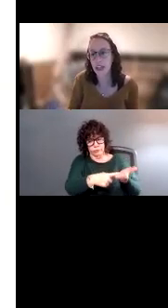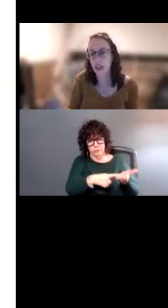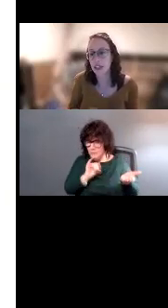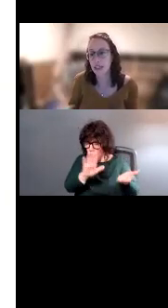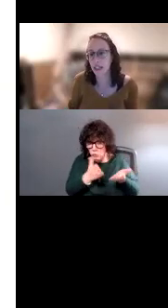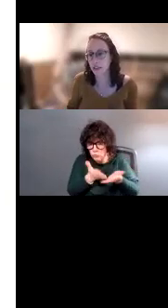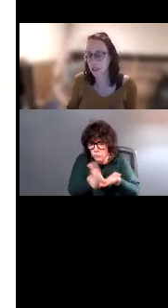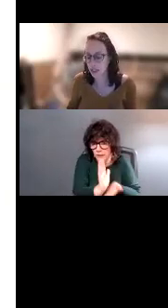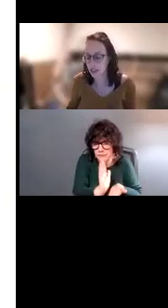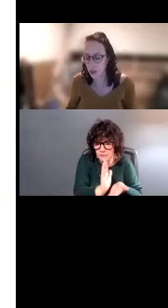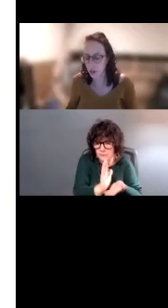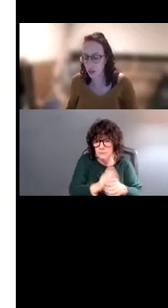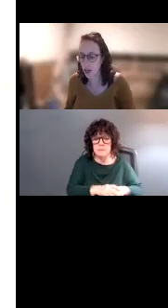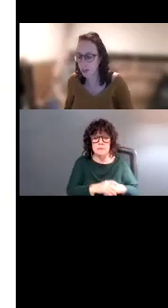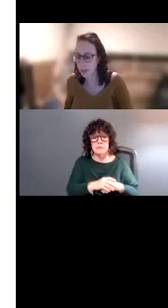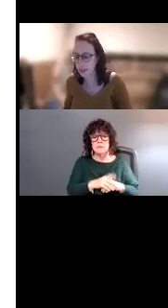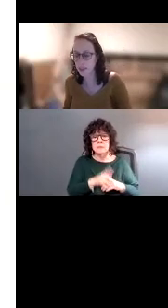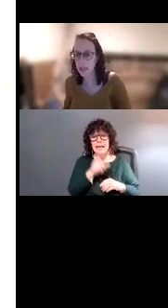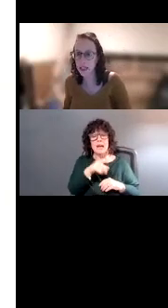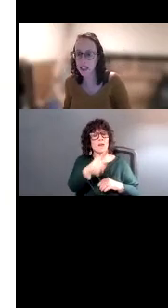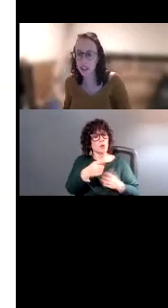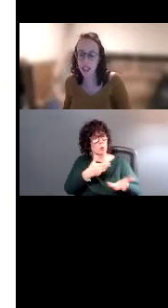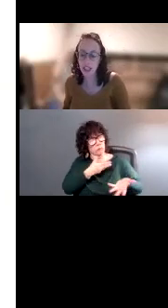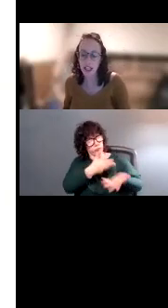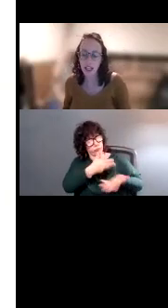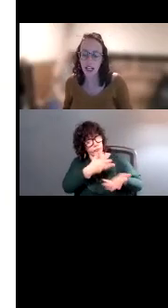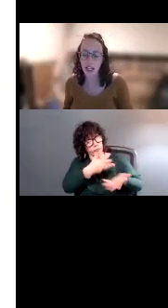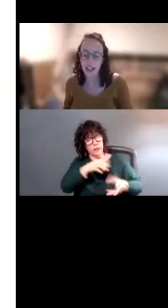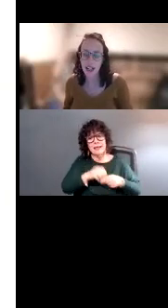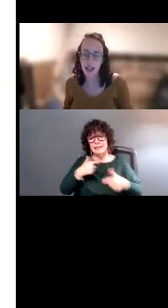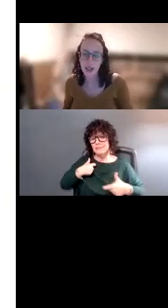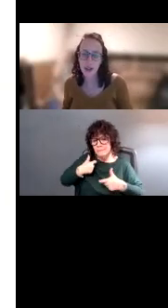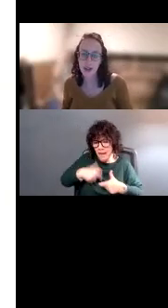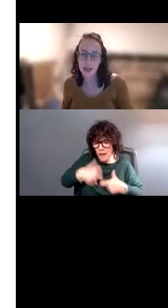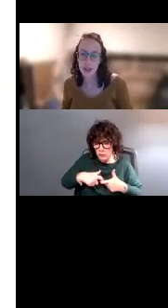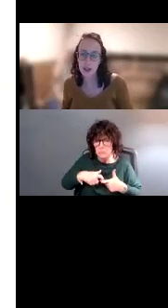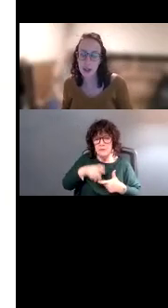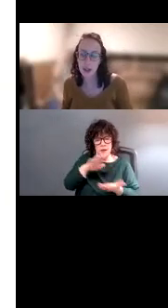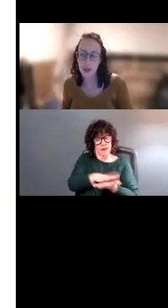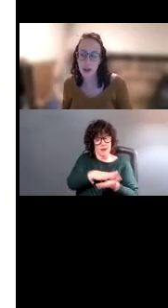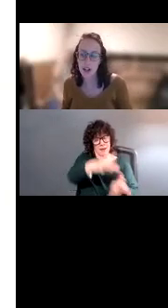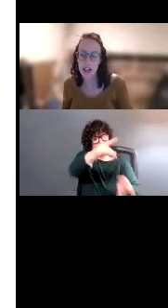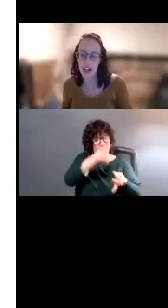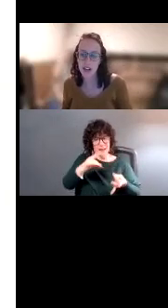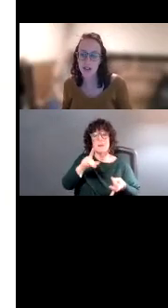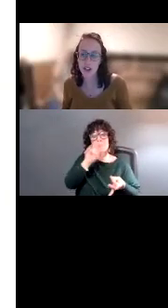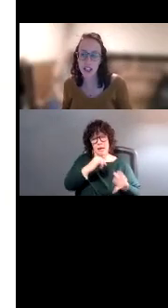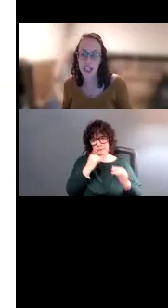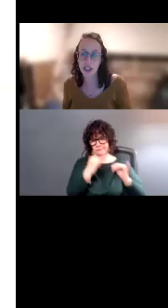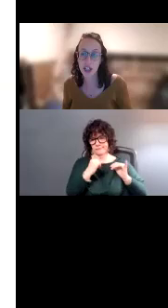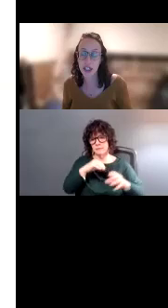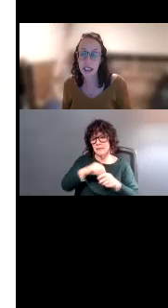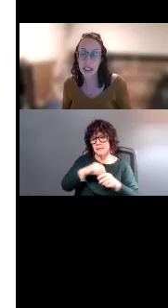Spanish, they are entitled to give you a copy in Spanish. I also always warn people to watch out